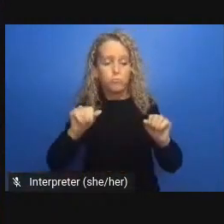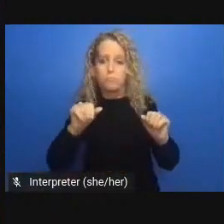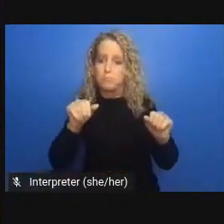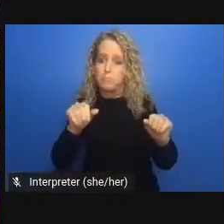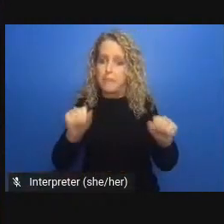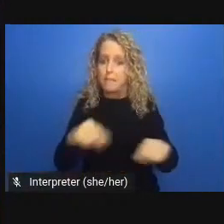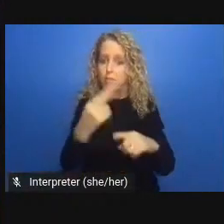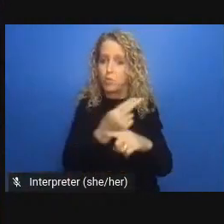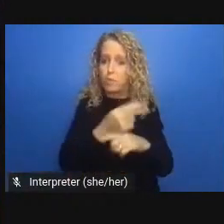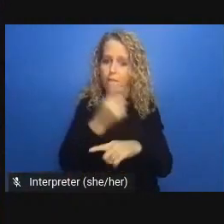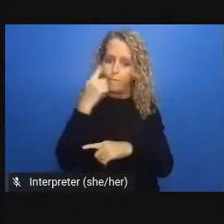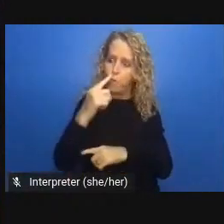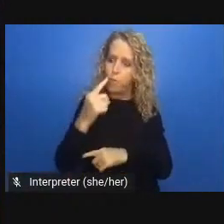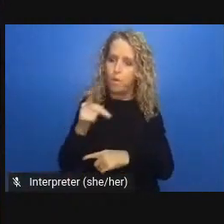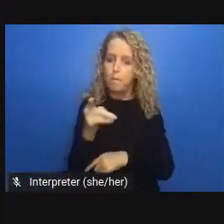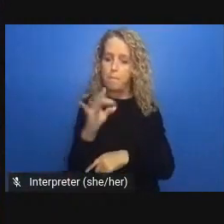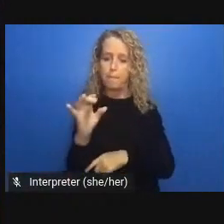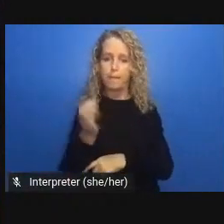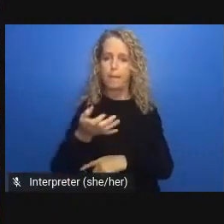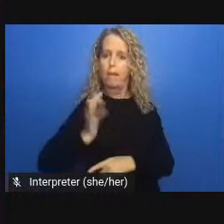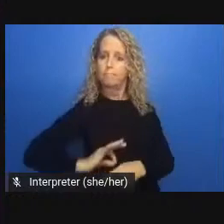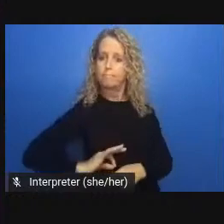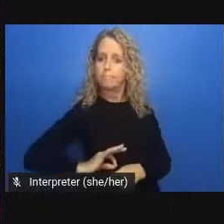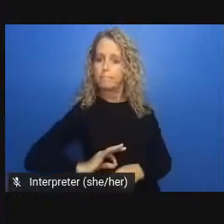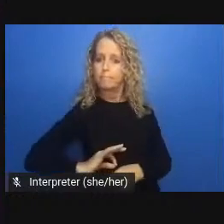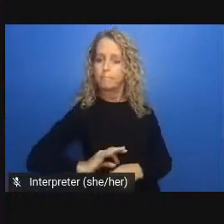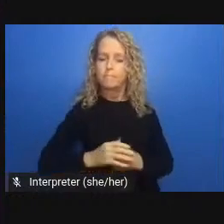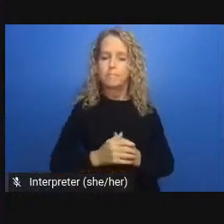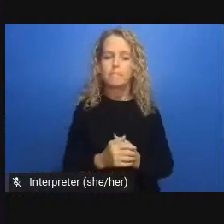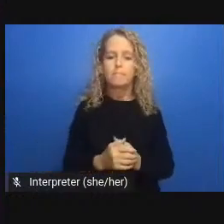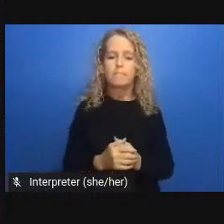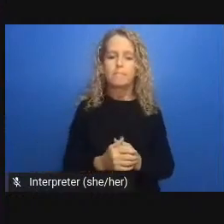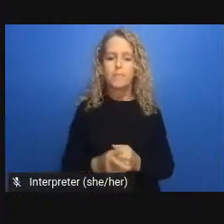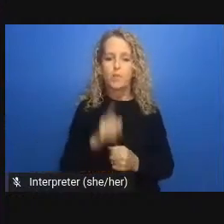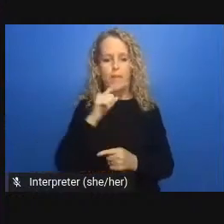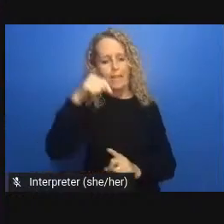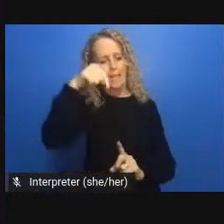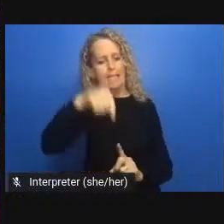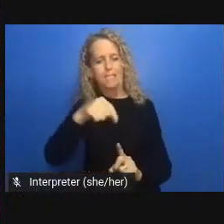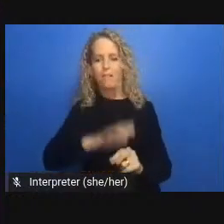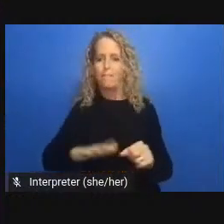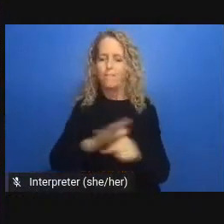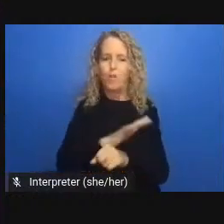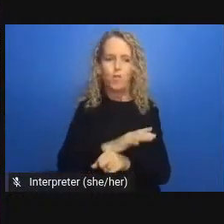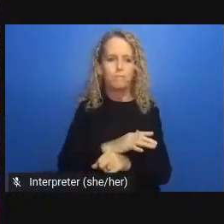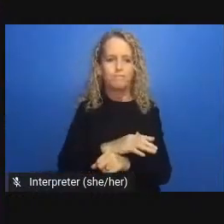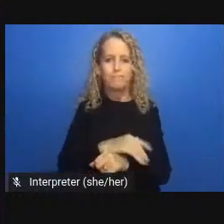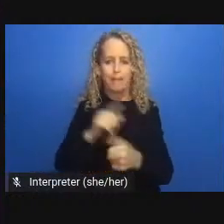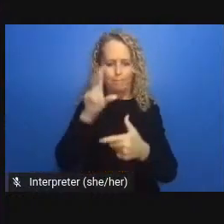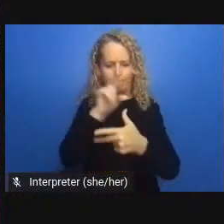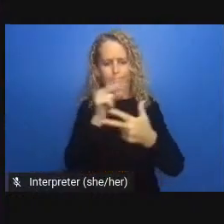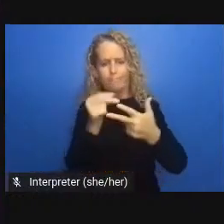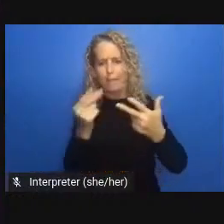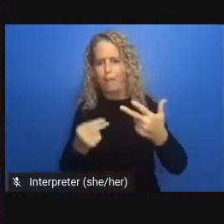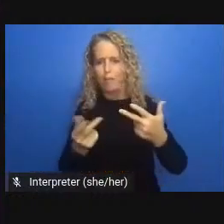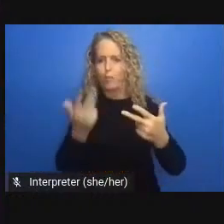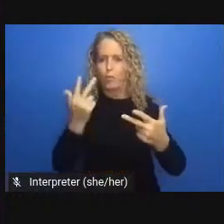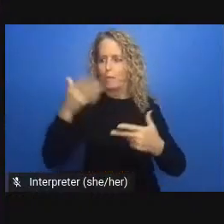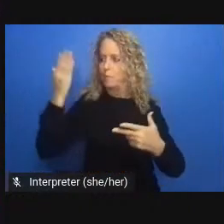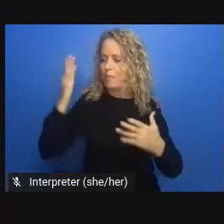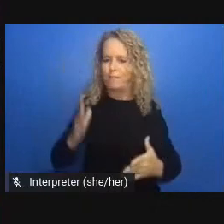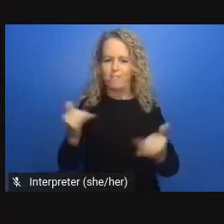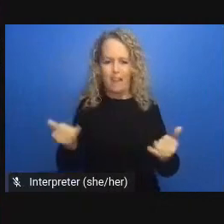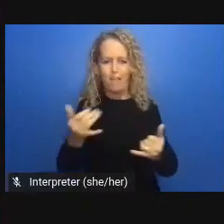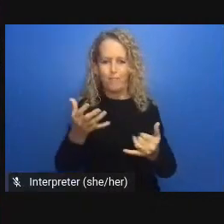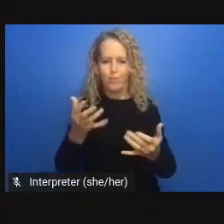So I get to summarize this whole conversation, which I think is near impossible. You know, so I'll just say